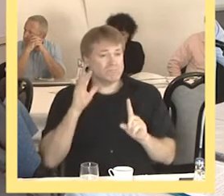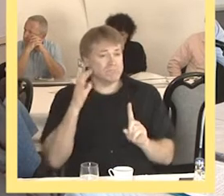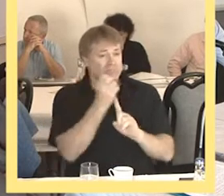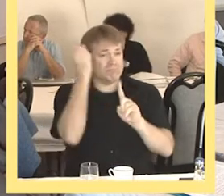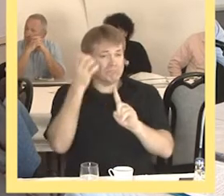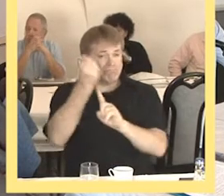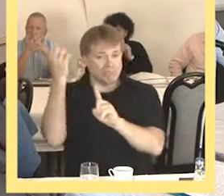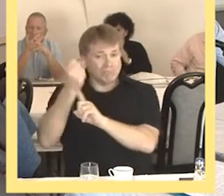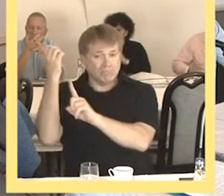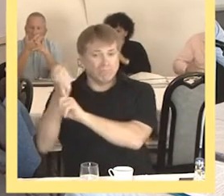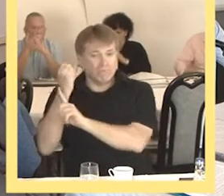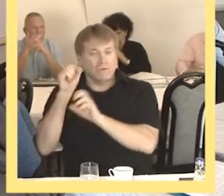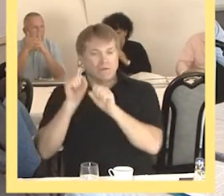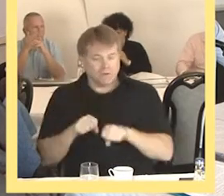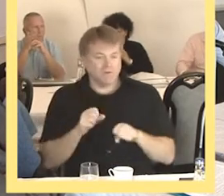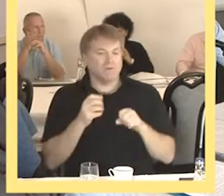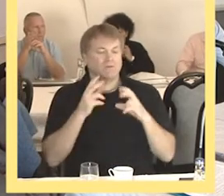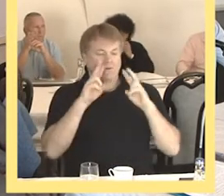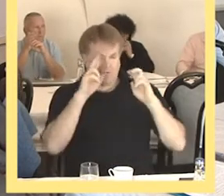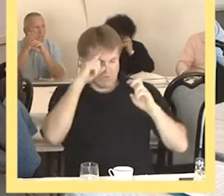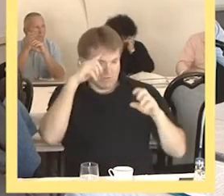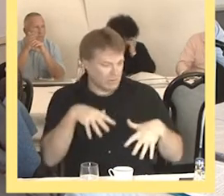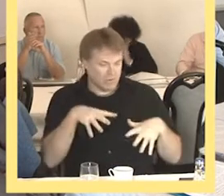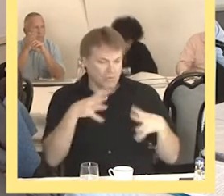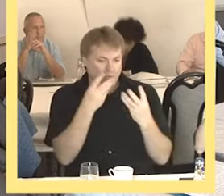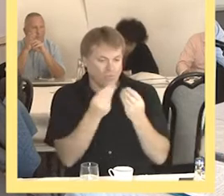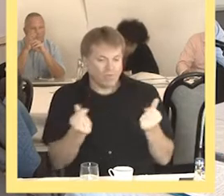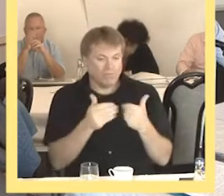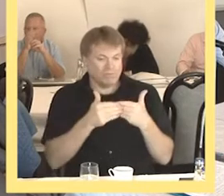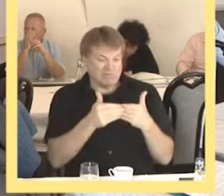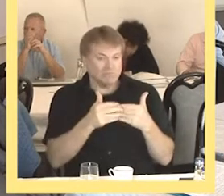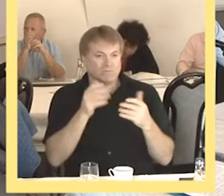overcome bad effects of disasters or trauma.